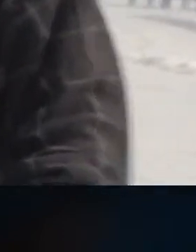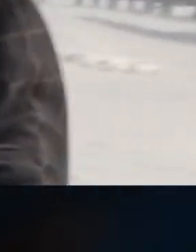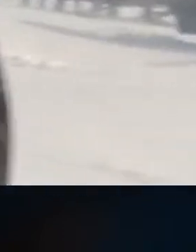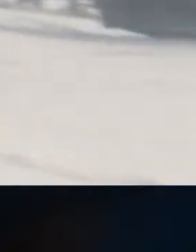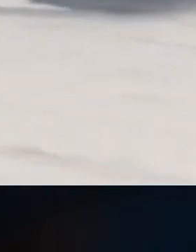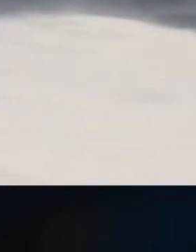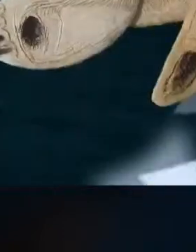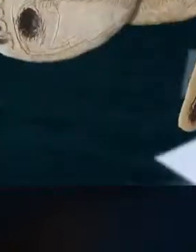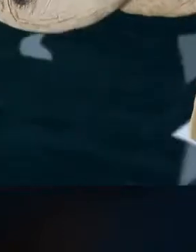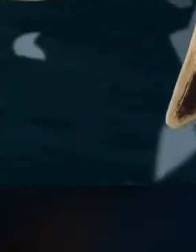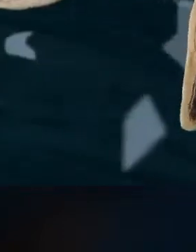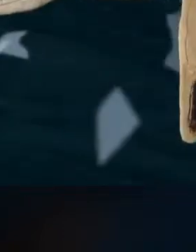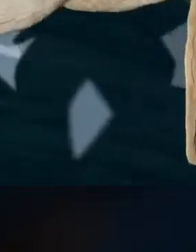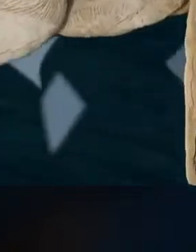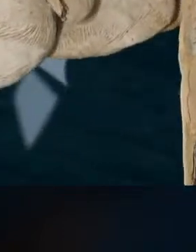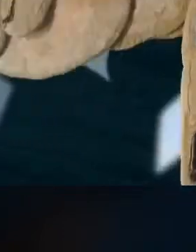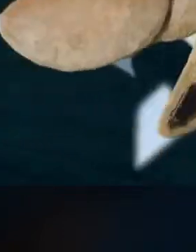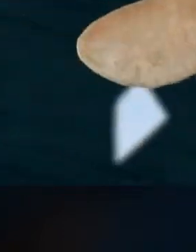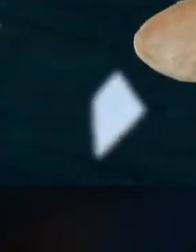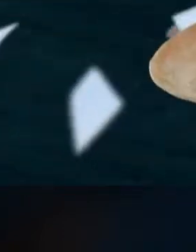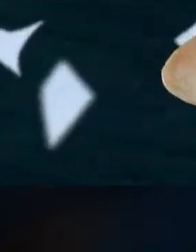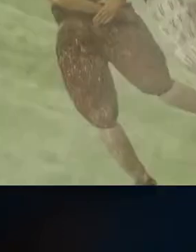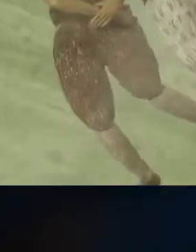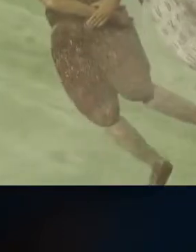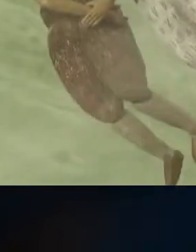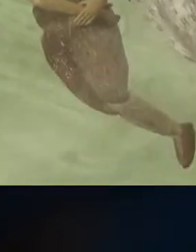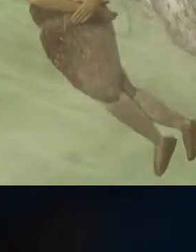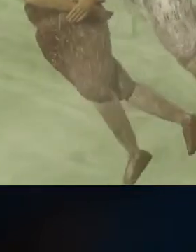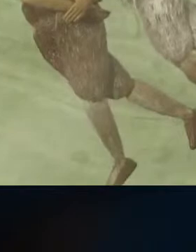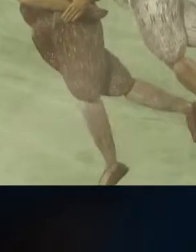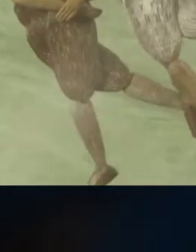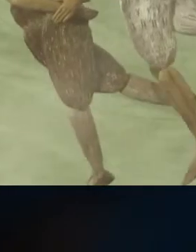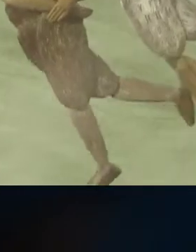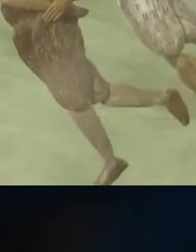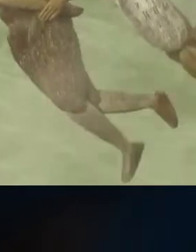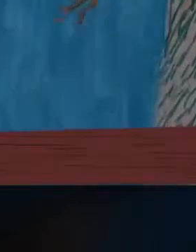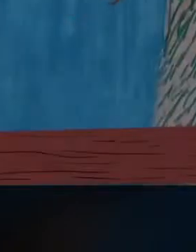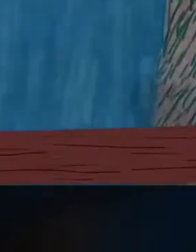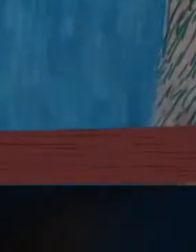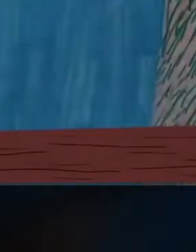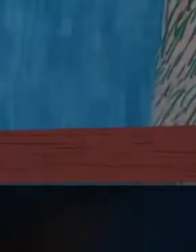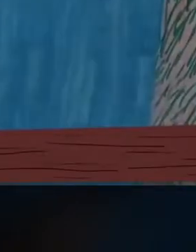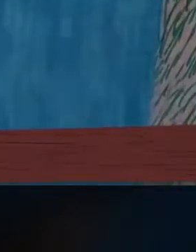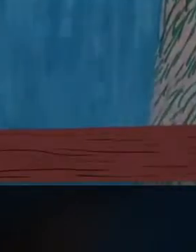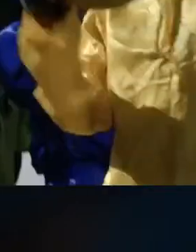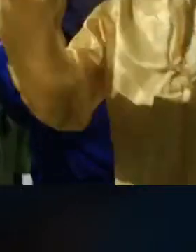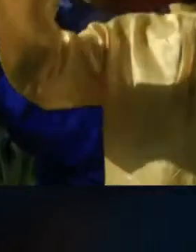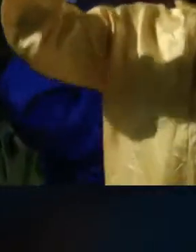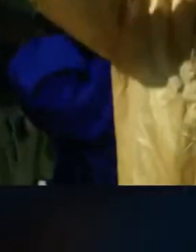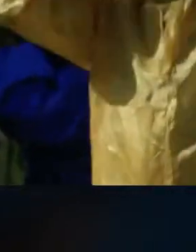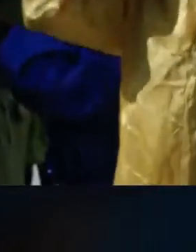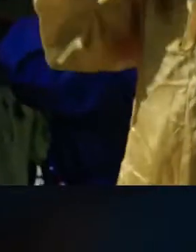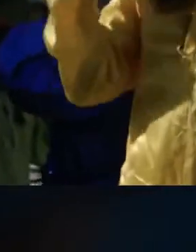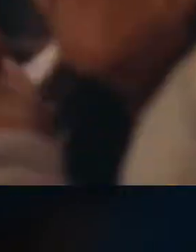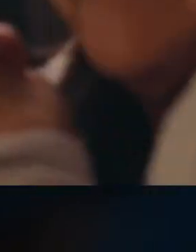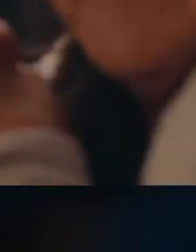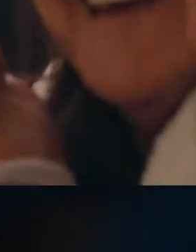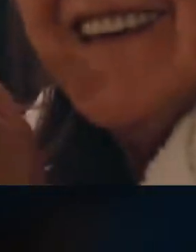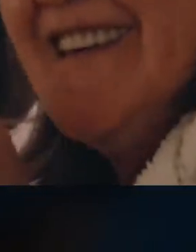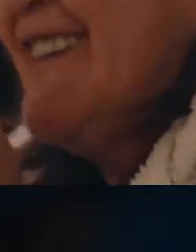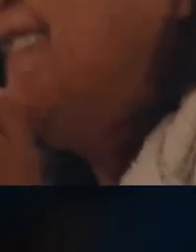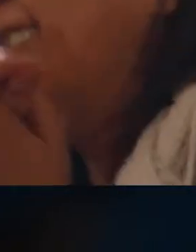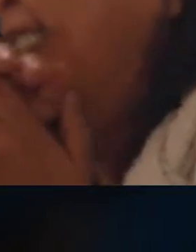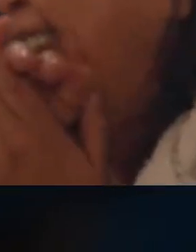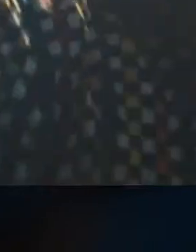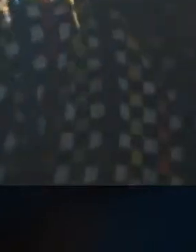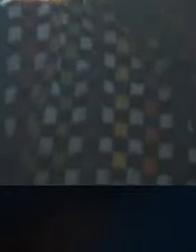machoka ishim, apo ishim, ishok ishim, te empa, shikaya la shat, sihato pihari, ko, shuku chekawet,